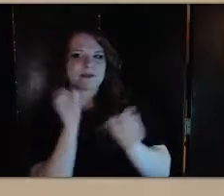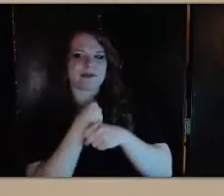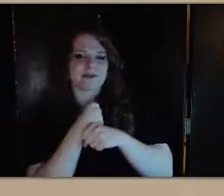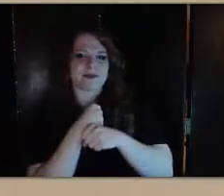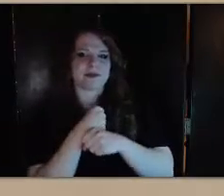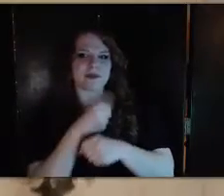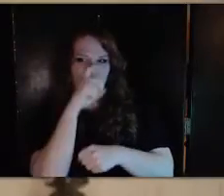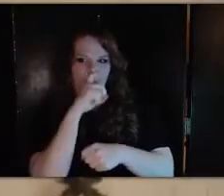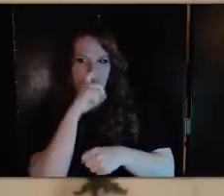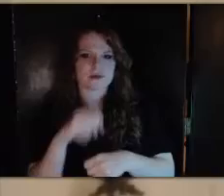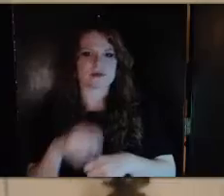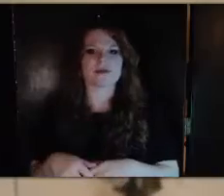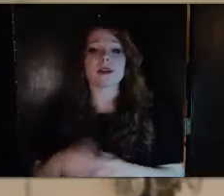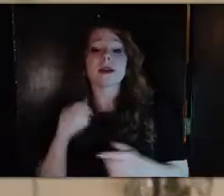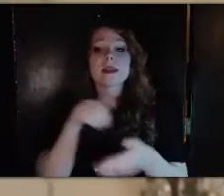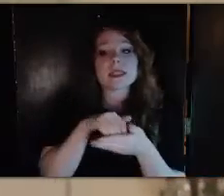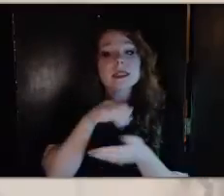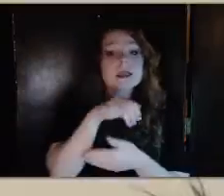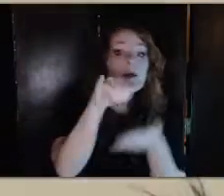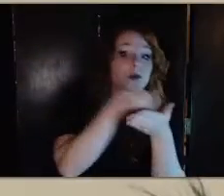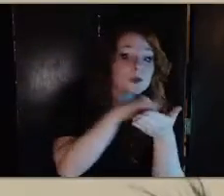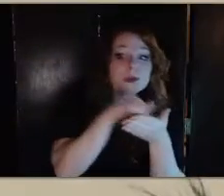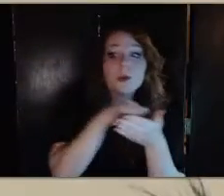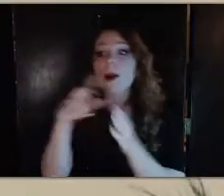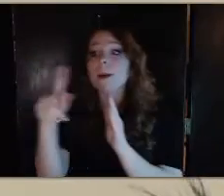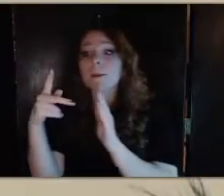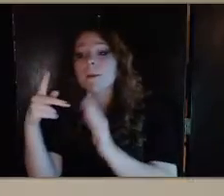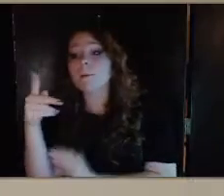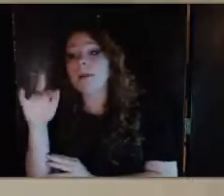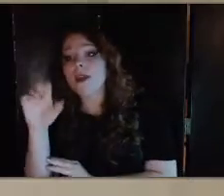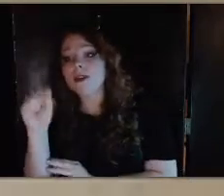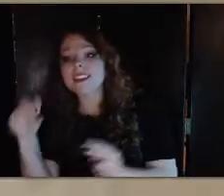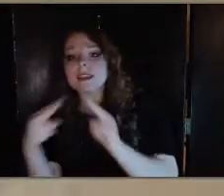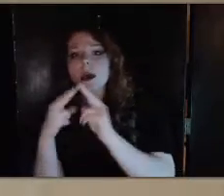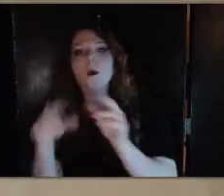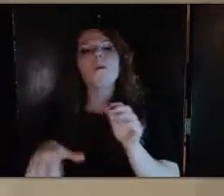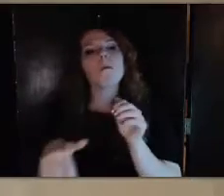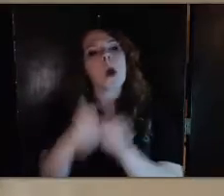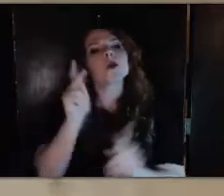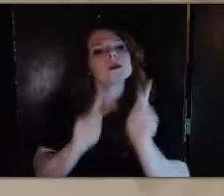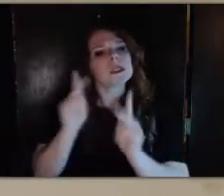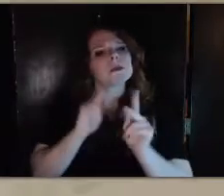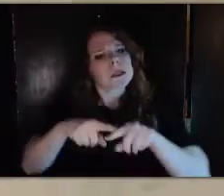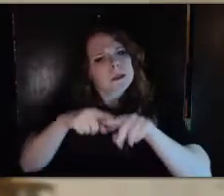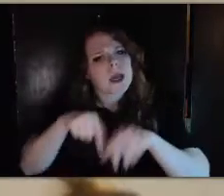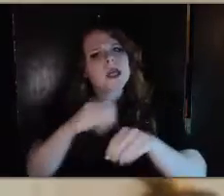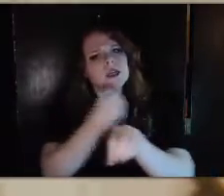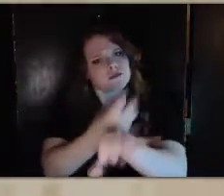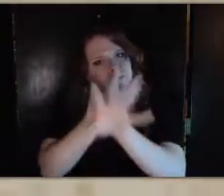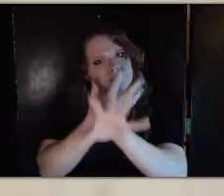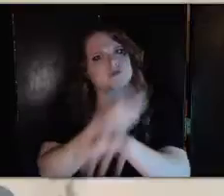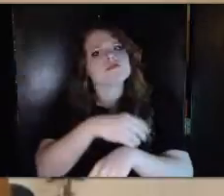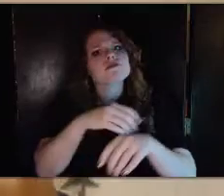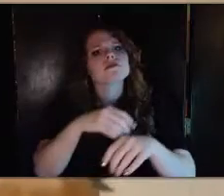some in-person events in New York, Paris, France, and London, England, most designers were depending on virtual presentations to show off their